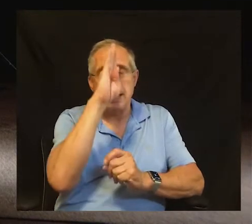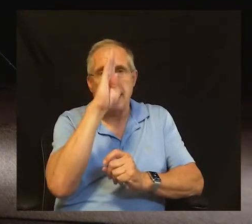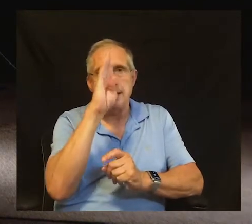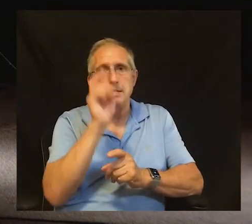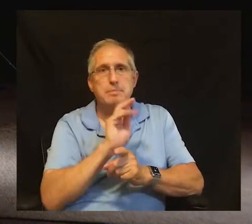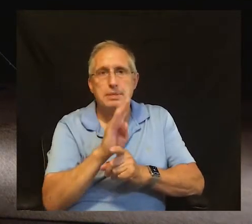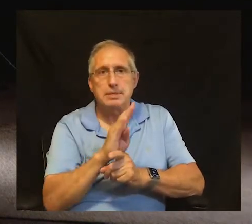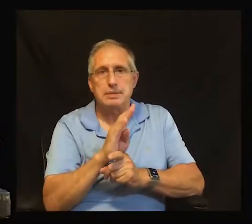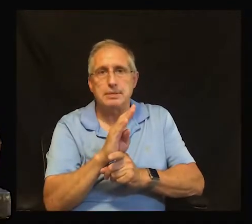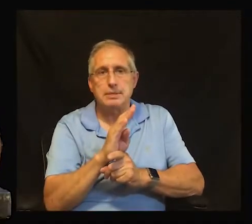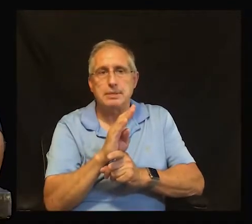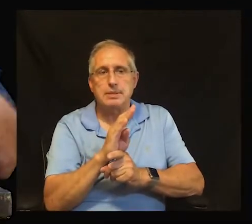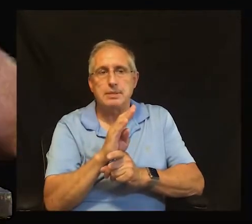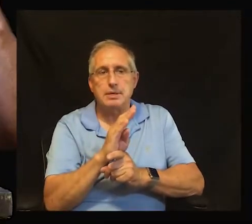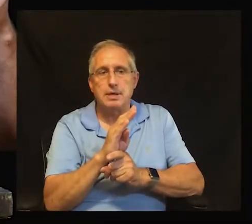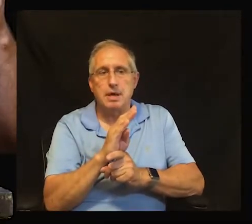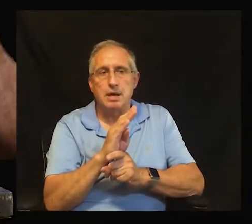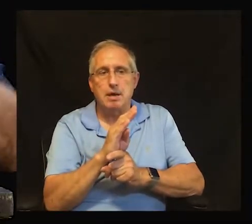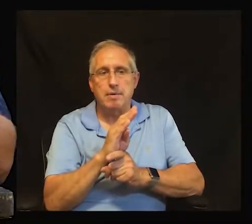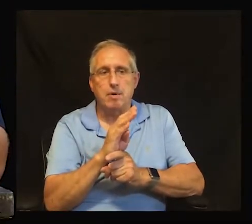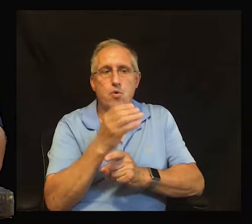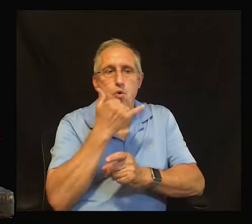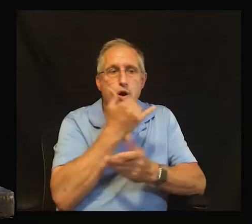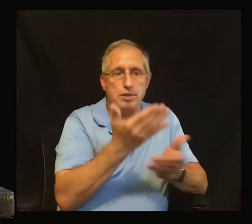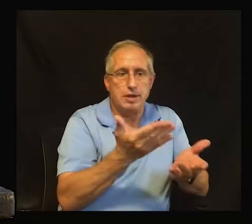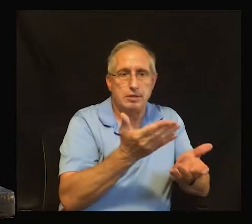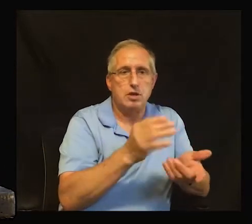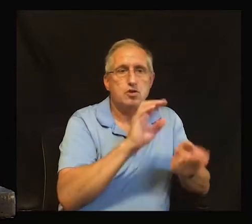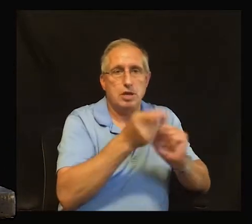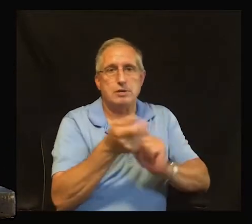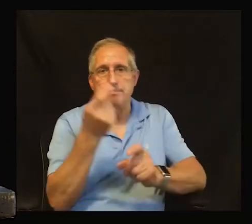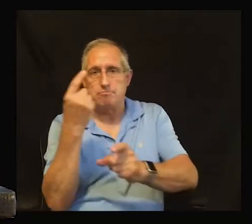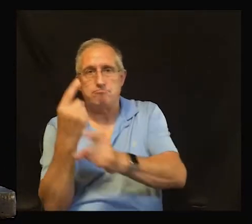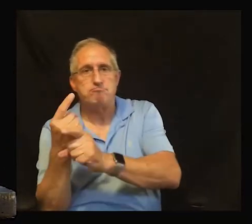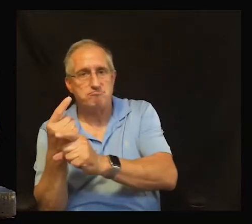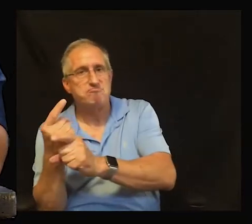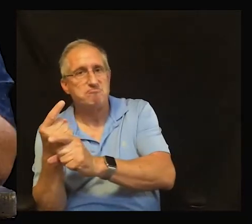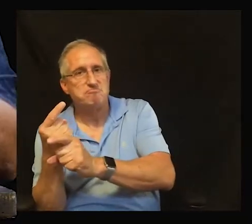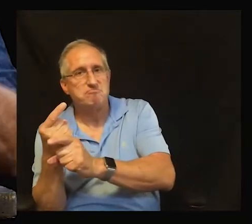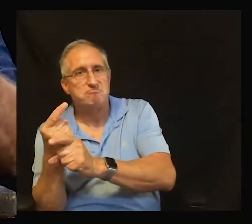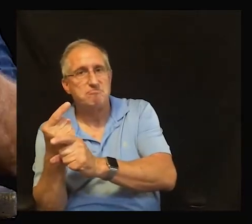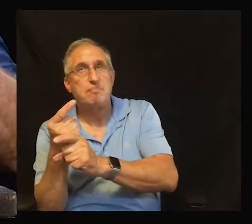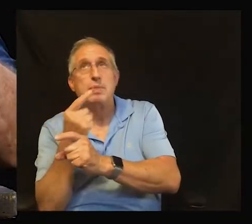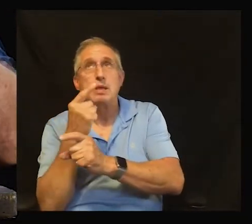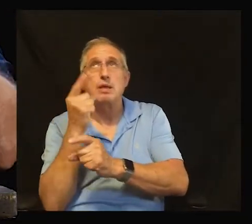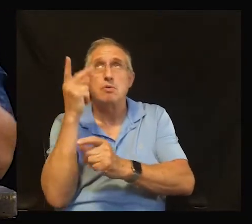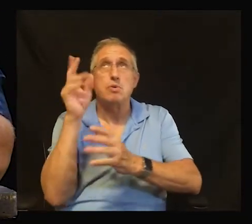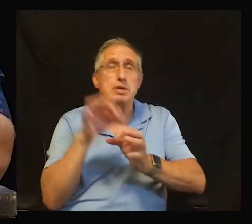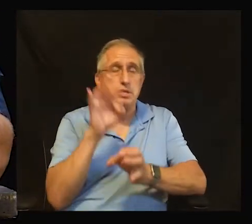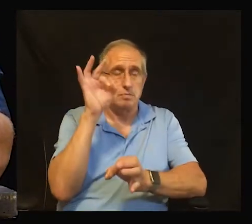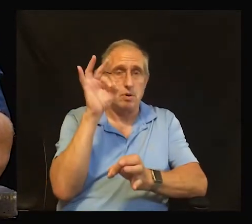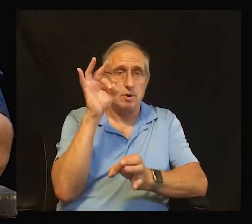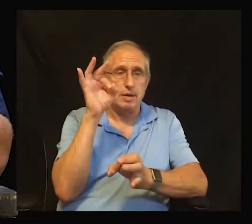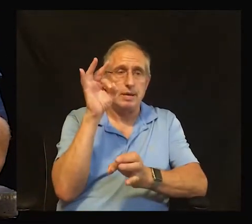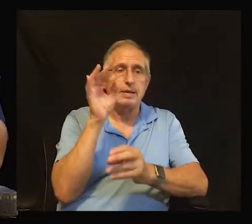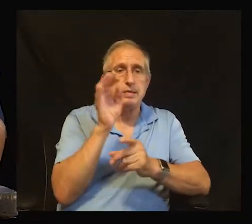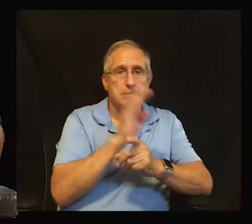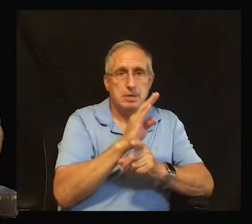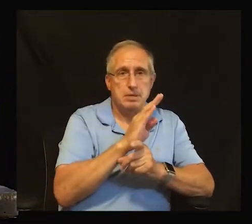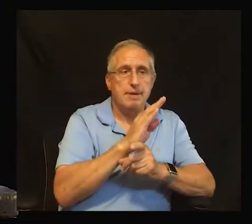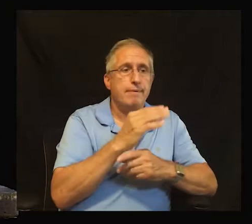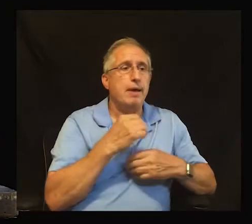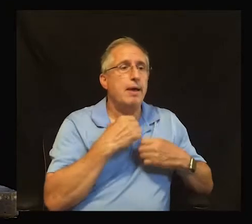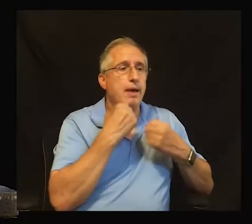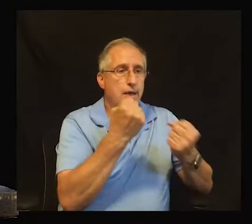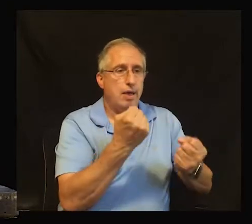business of putting wrong things right. He through his Spirit, is in the business of helping